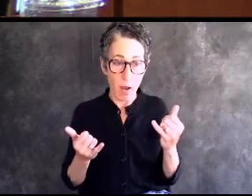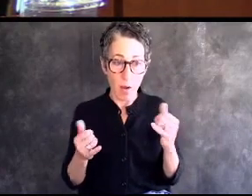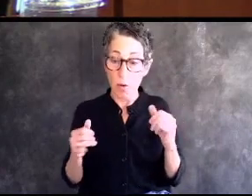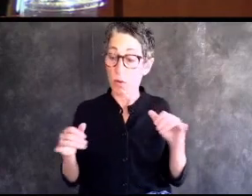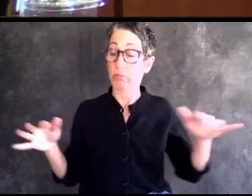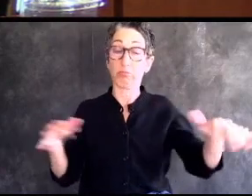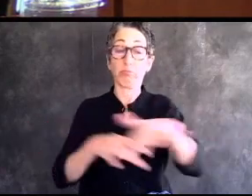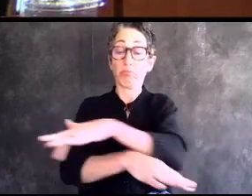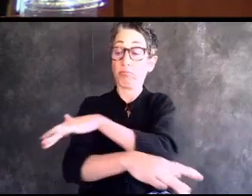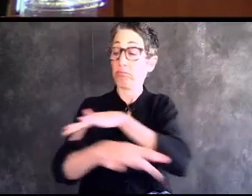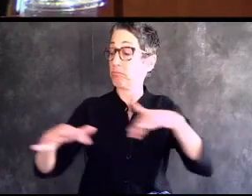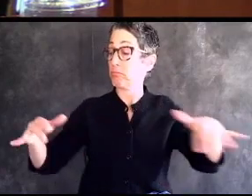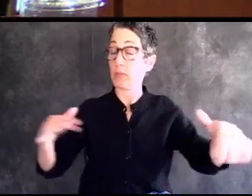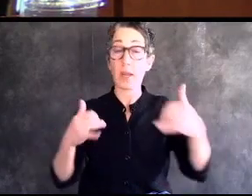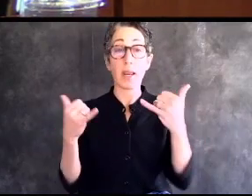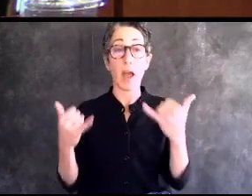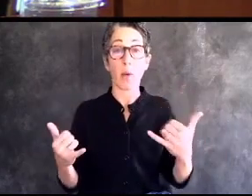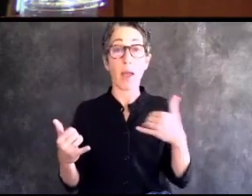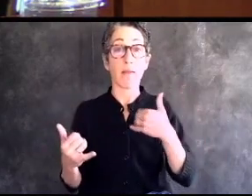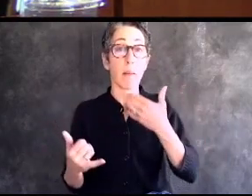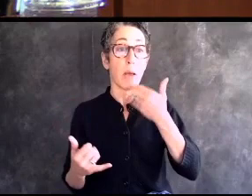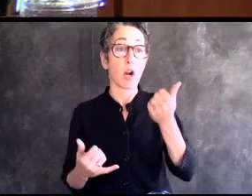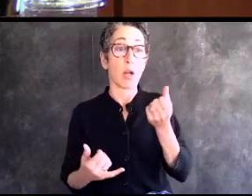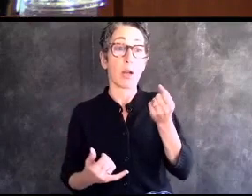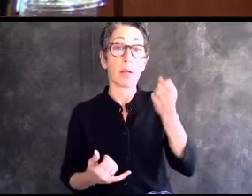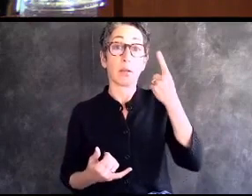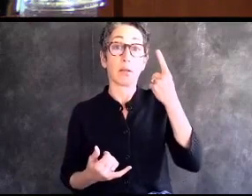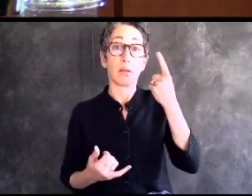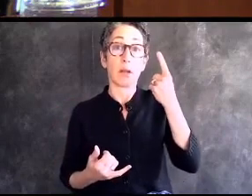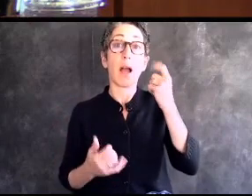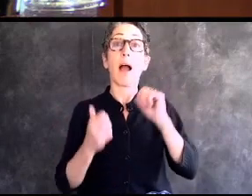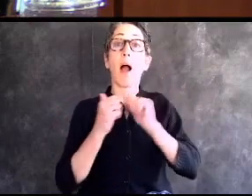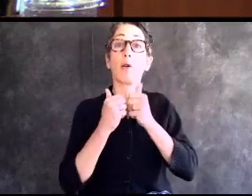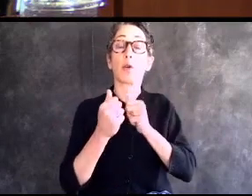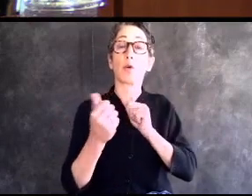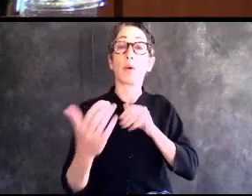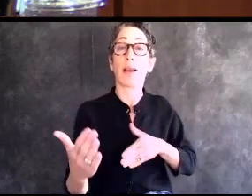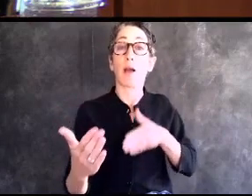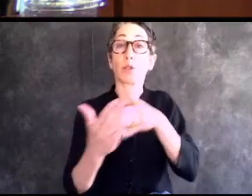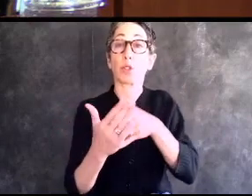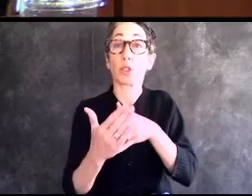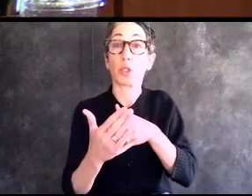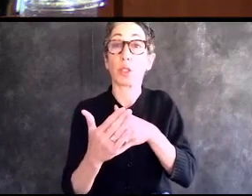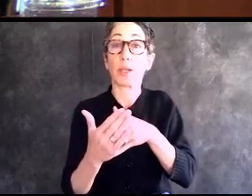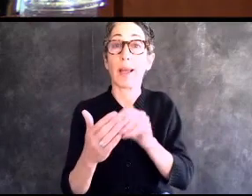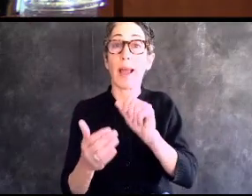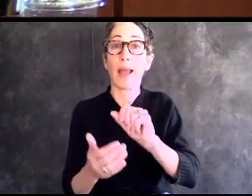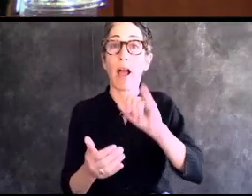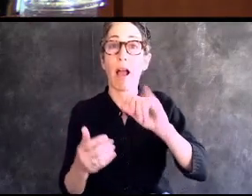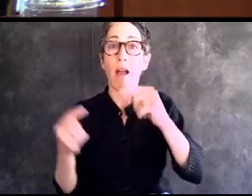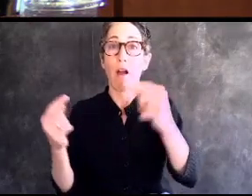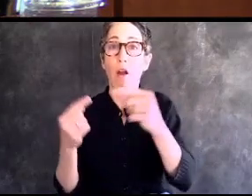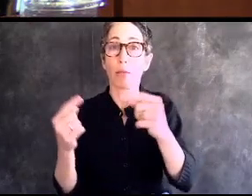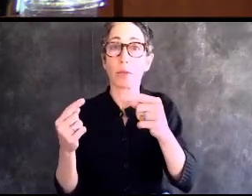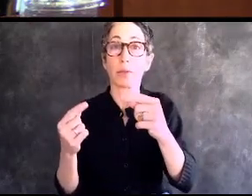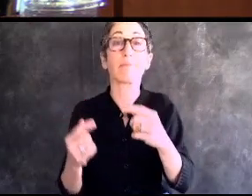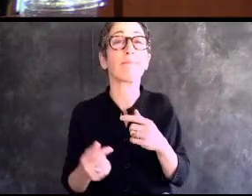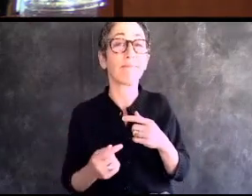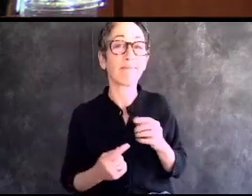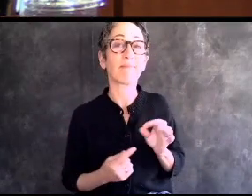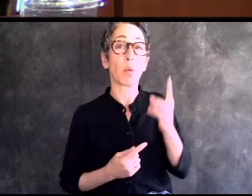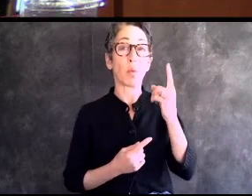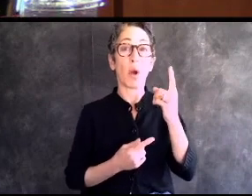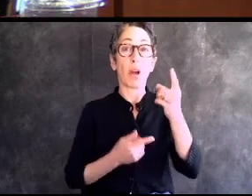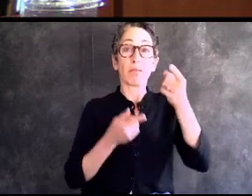picture on how to counter the AI harms. For example, there was a highlighted harm about celebrities being a voice